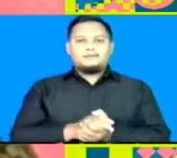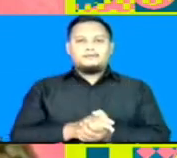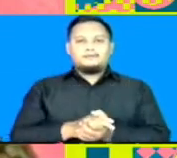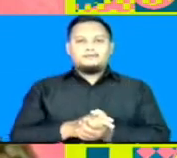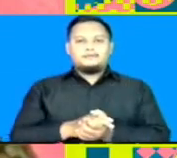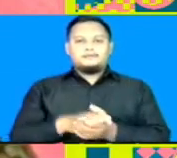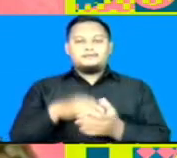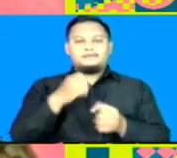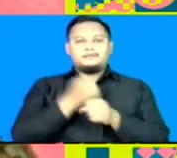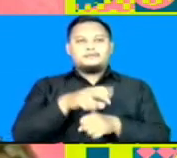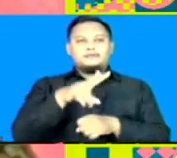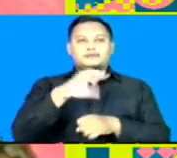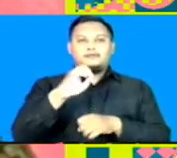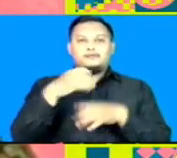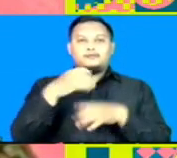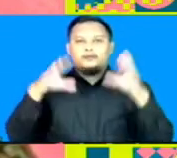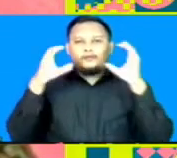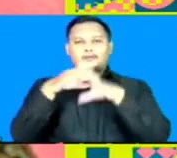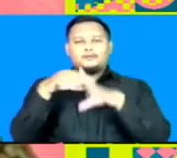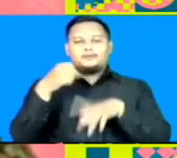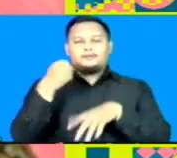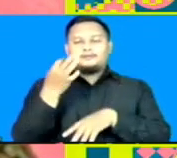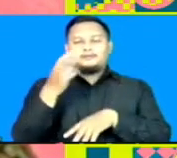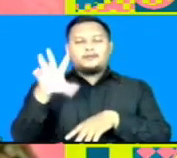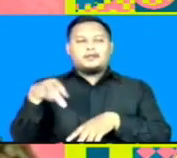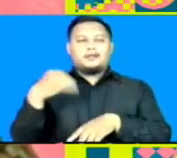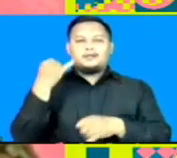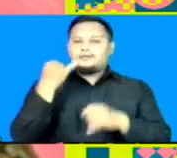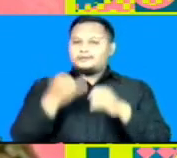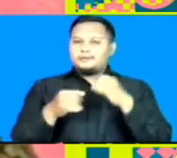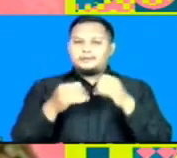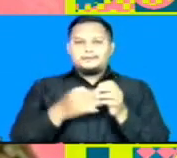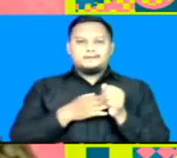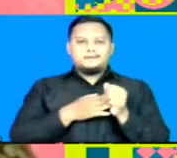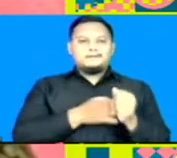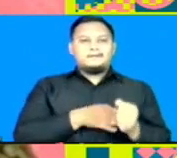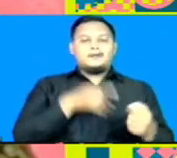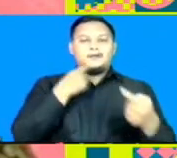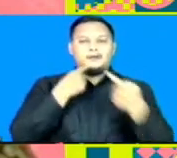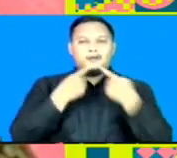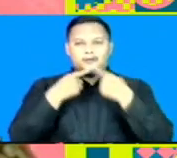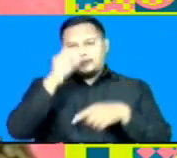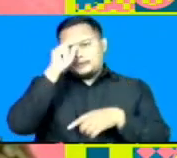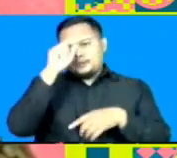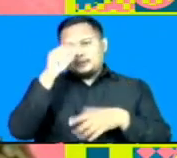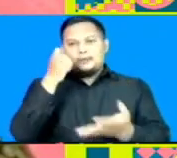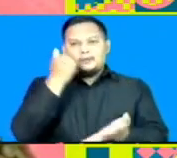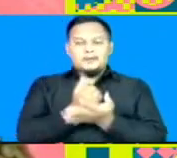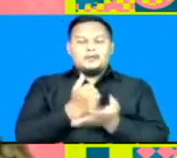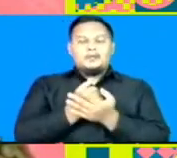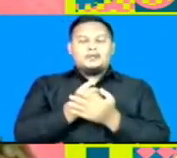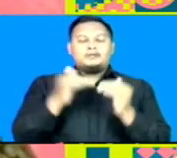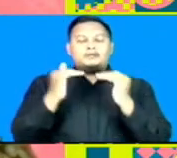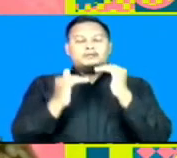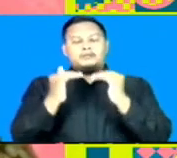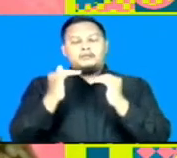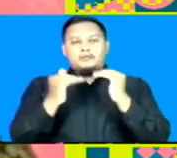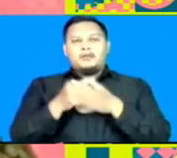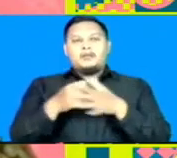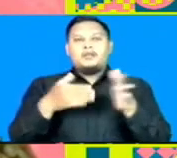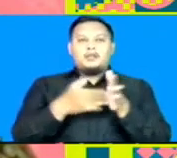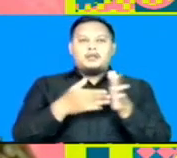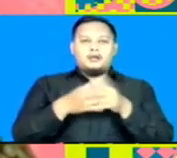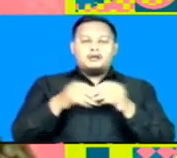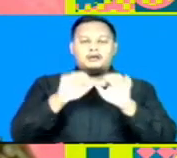its discussions upon the values of stability, resilience, inclusion, and multilateralism. This